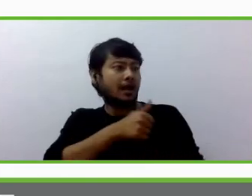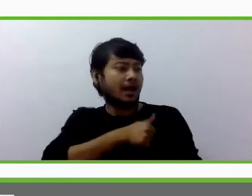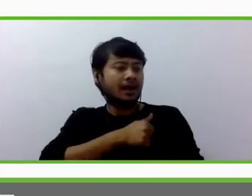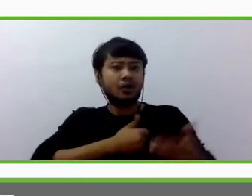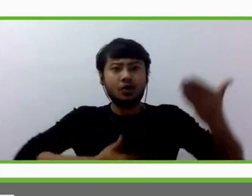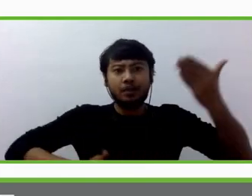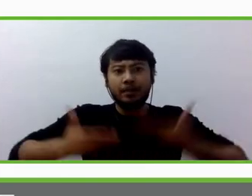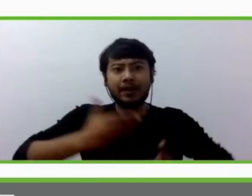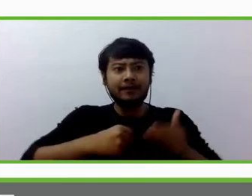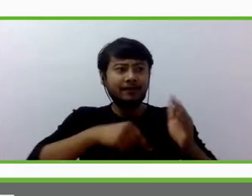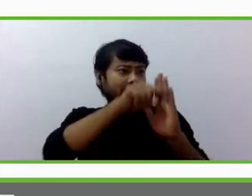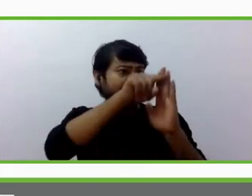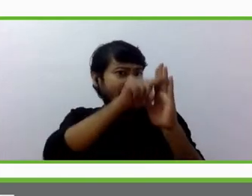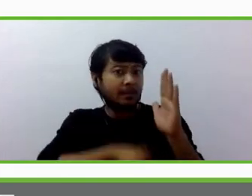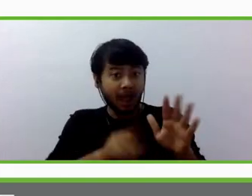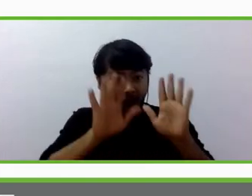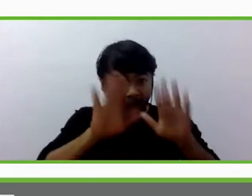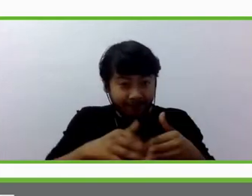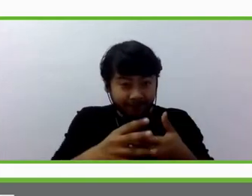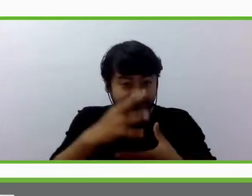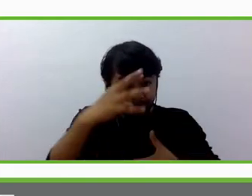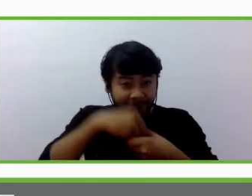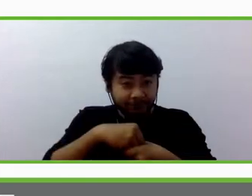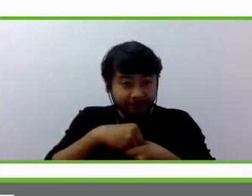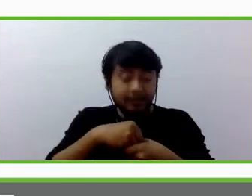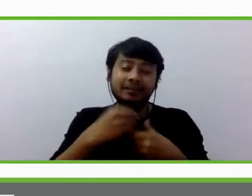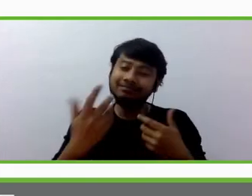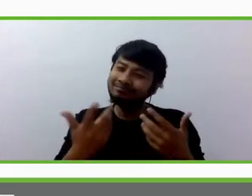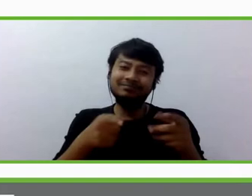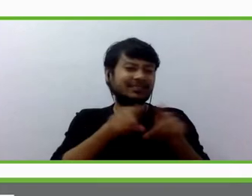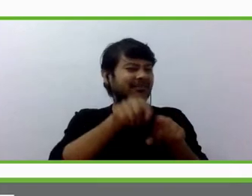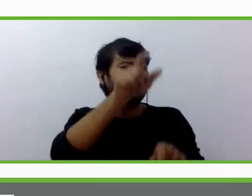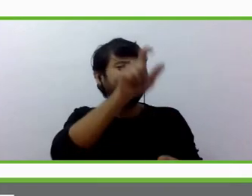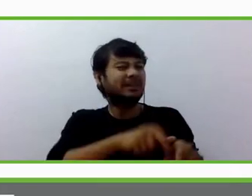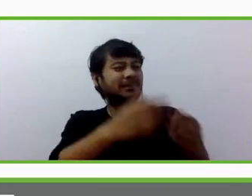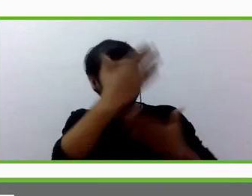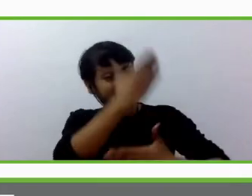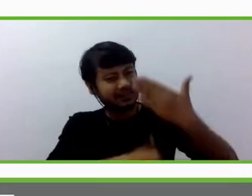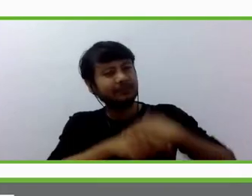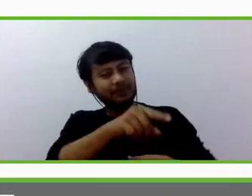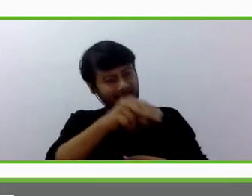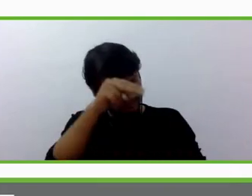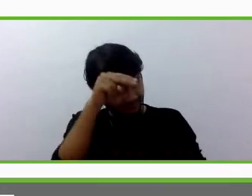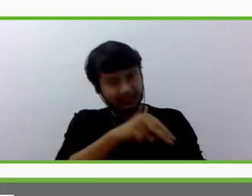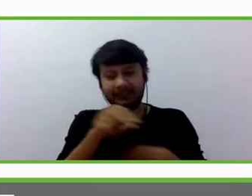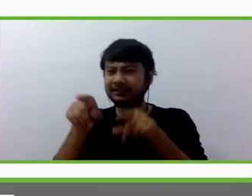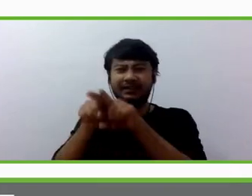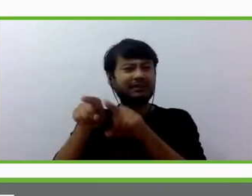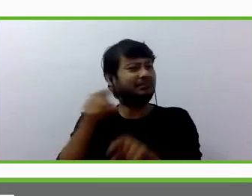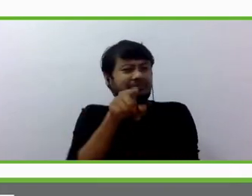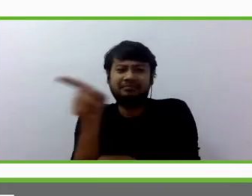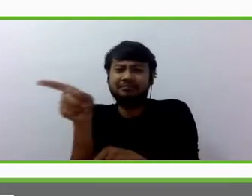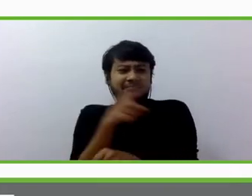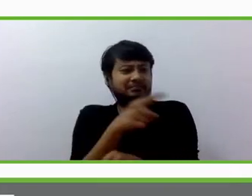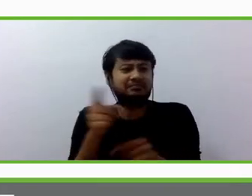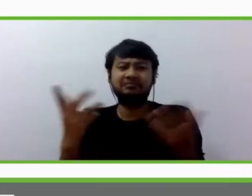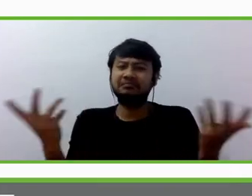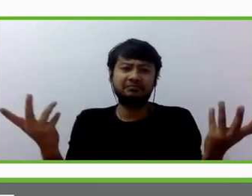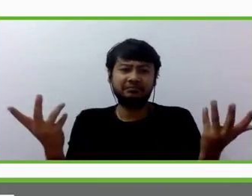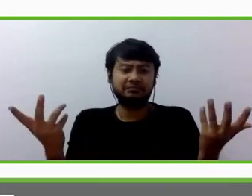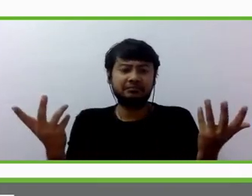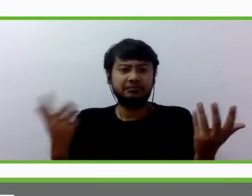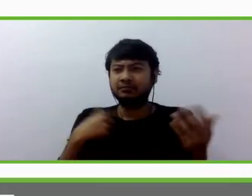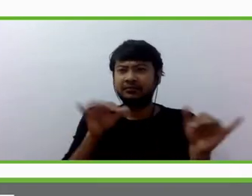way as well. And I think we're more similar than different, but our humanity does